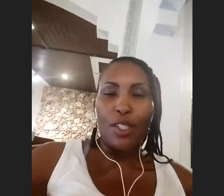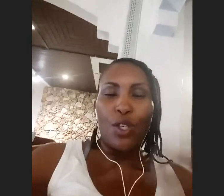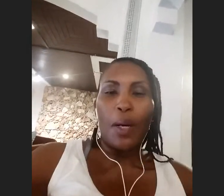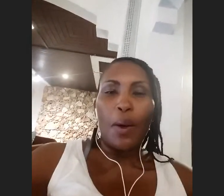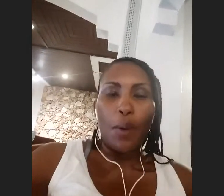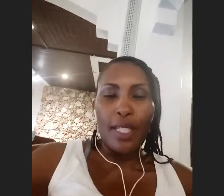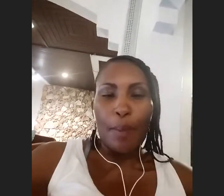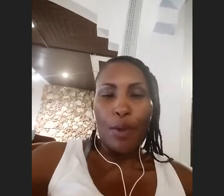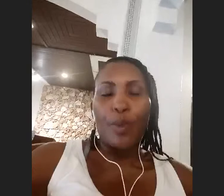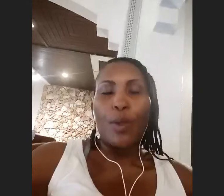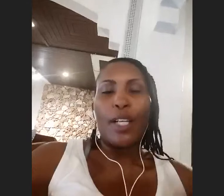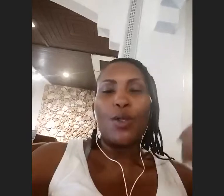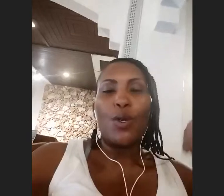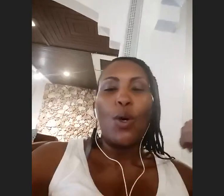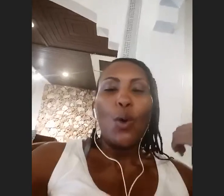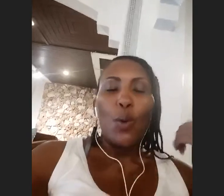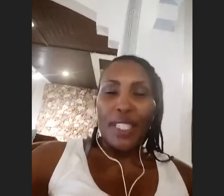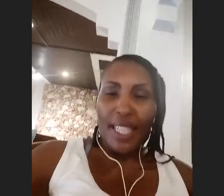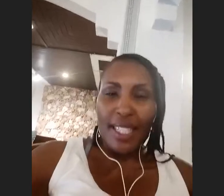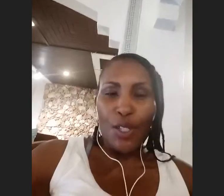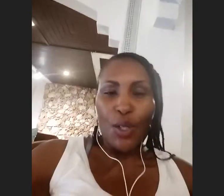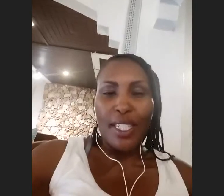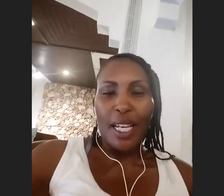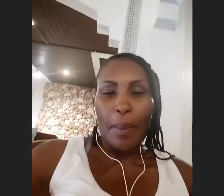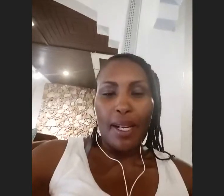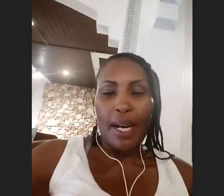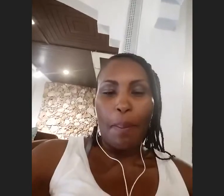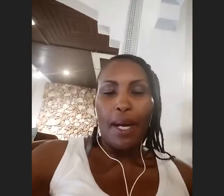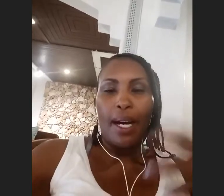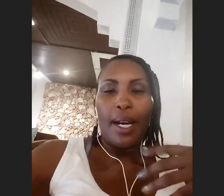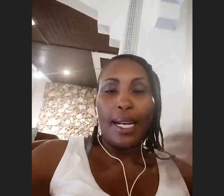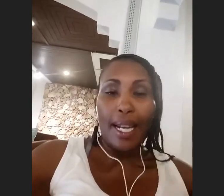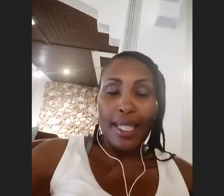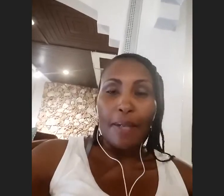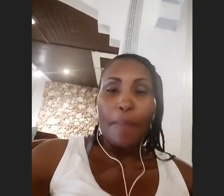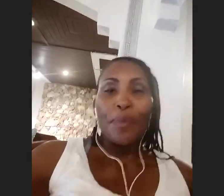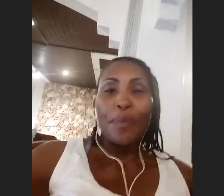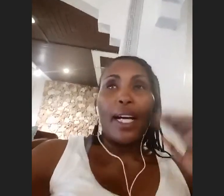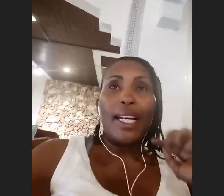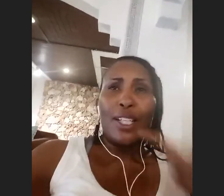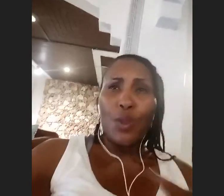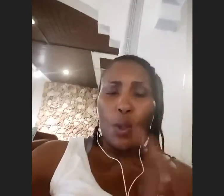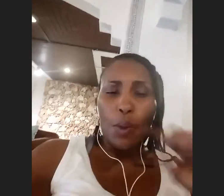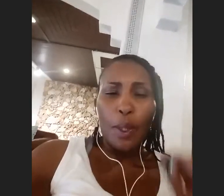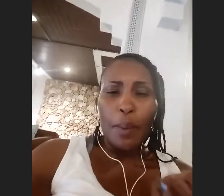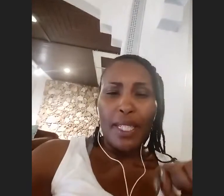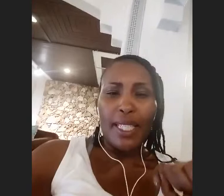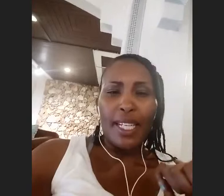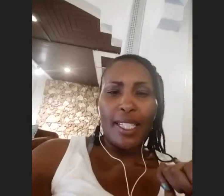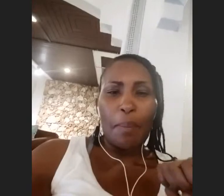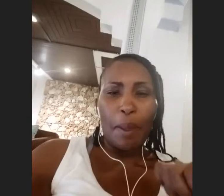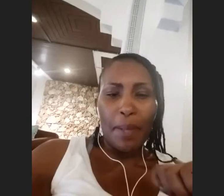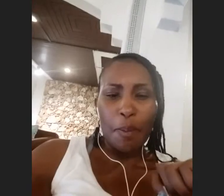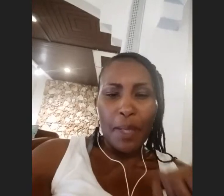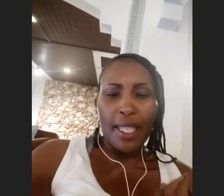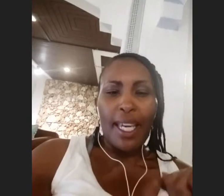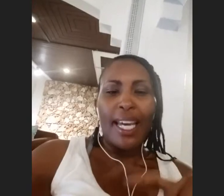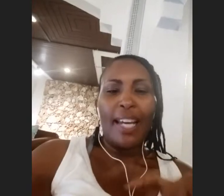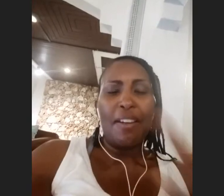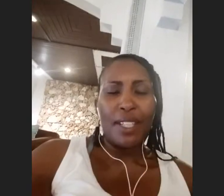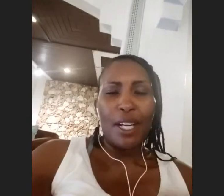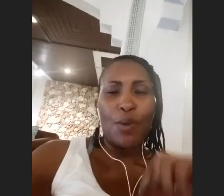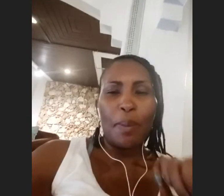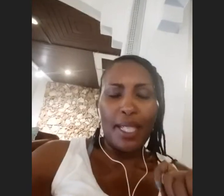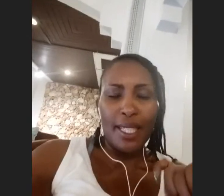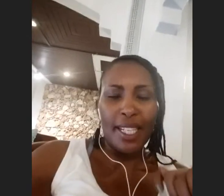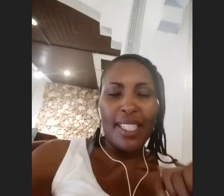group. Please join our WhatsApp group to get to know which other session is coming up next. Next week, we will be discussing public speaking, and